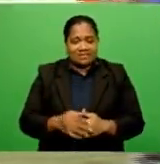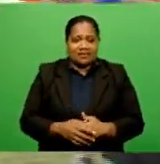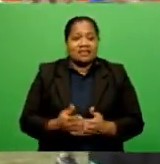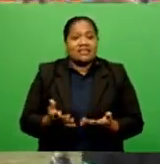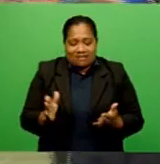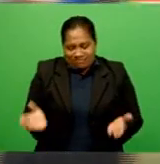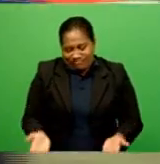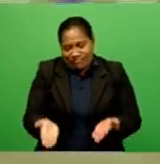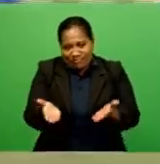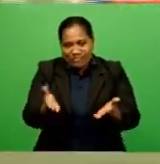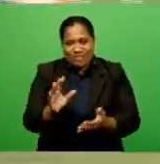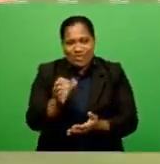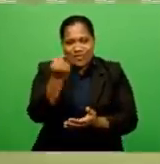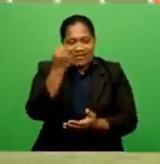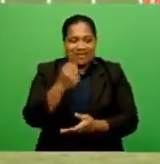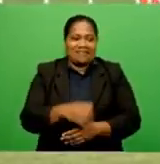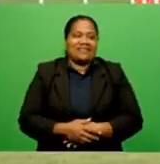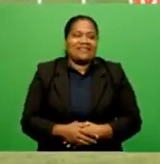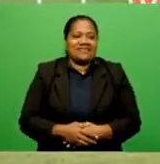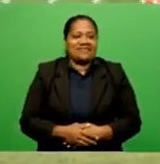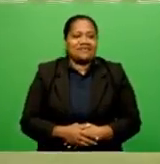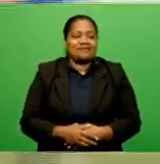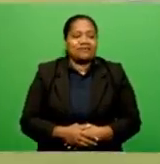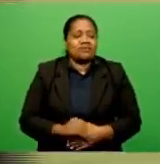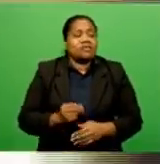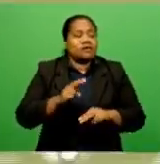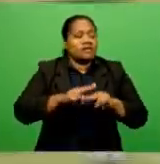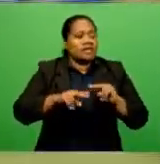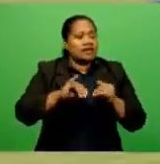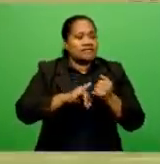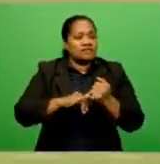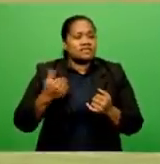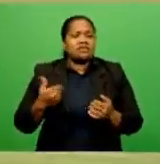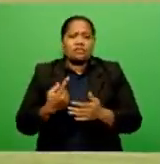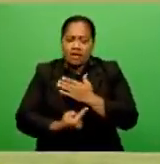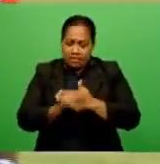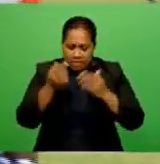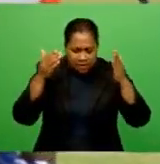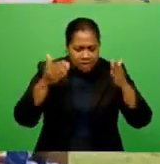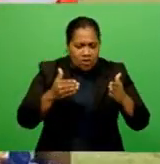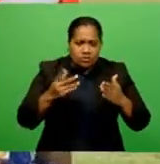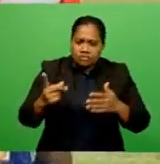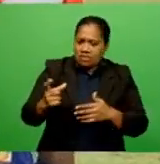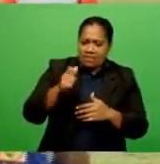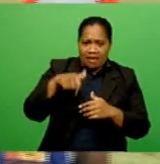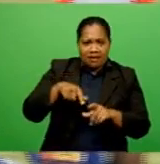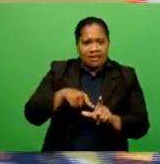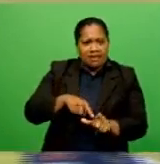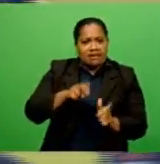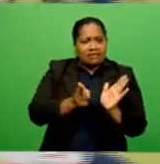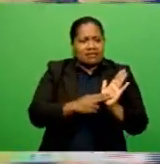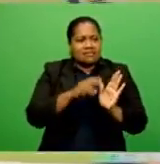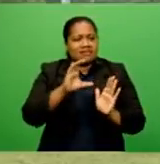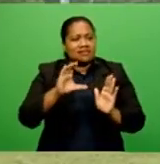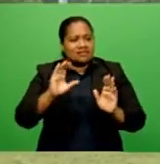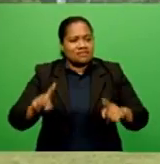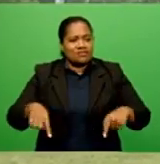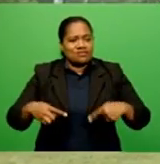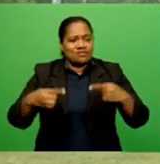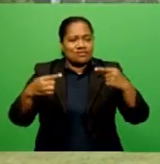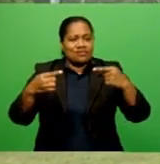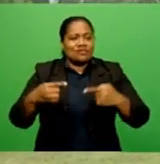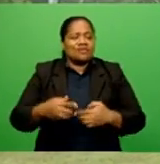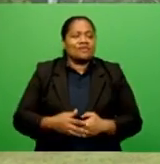to the drawing board for the Green Star FC side as they focus on making a comeback in this year's NCC tournament. At the